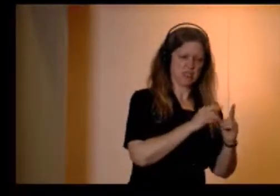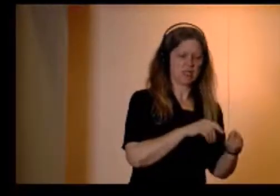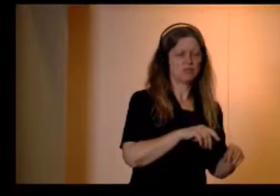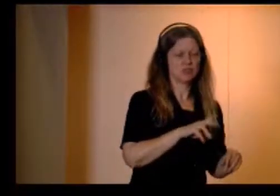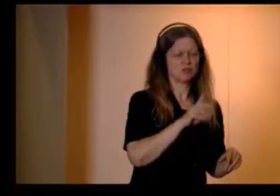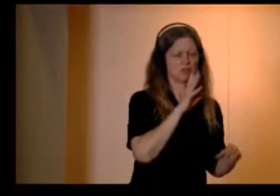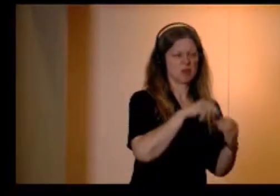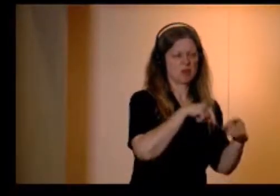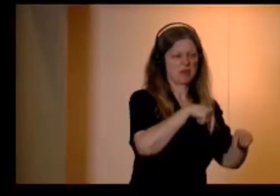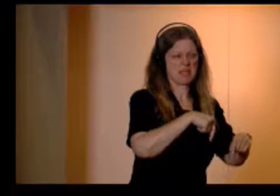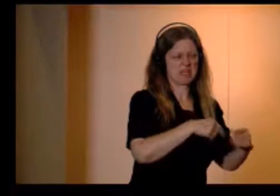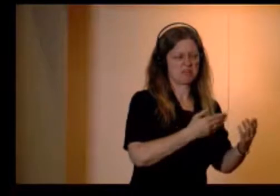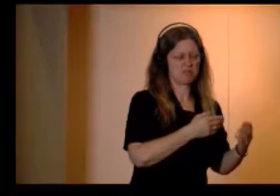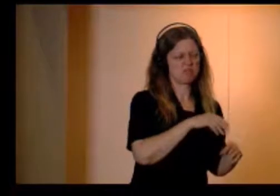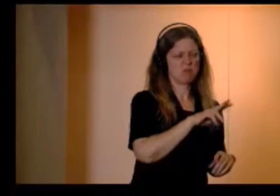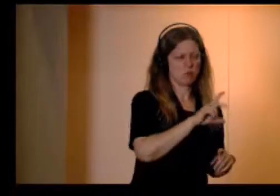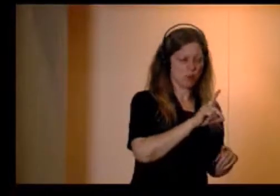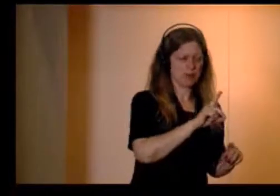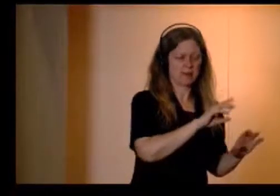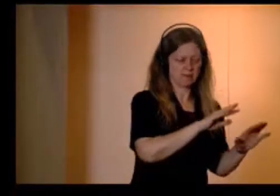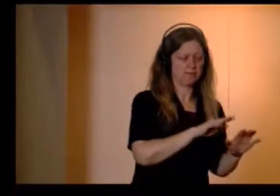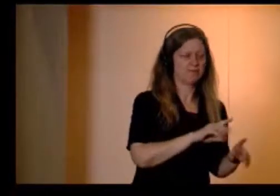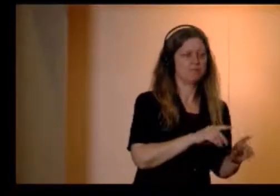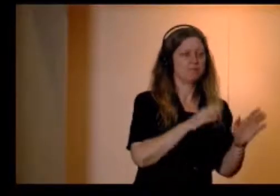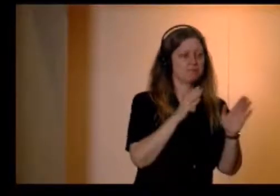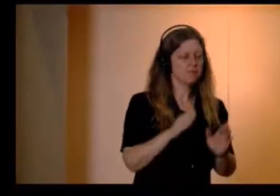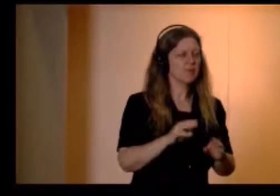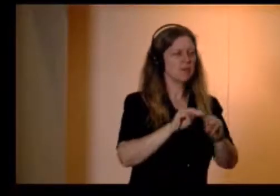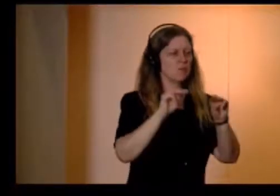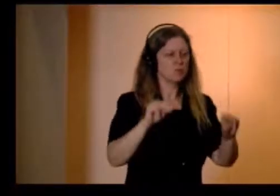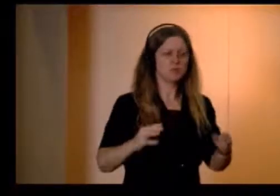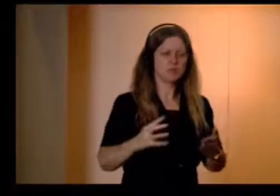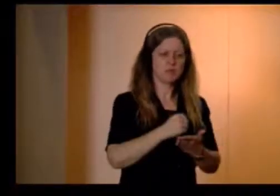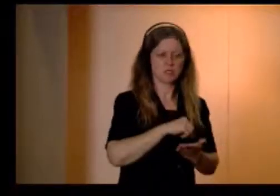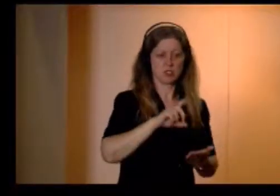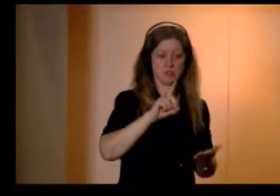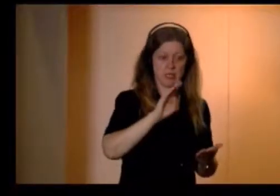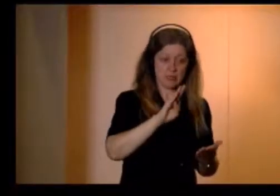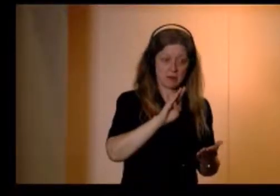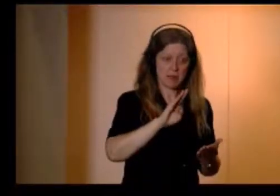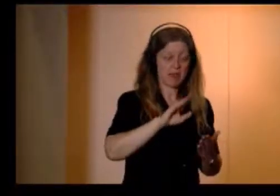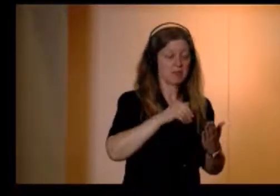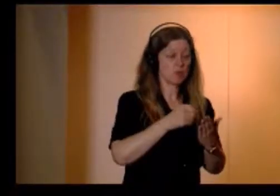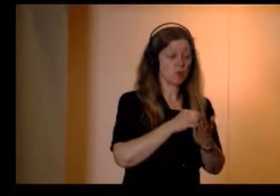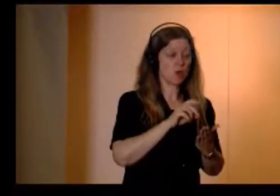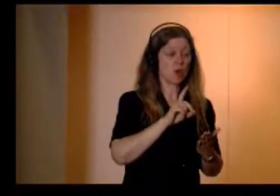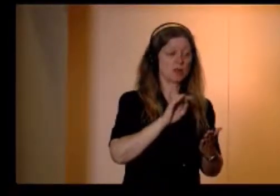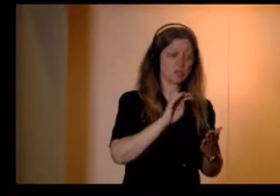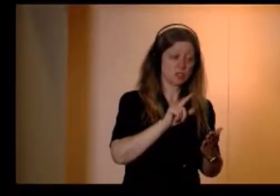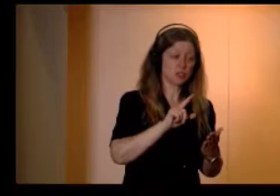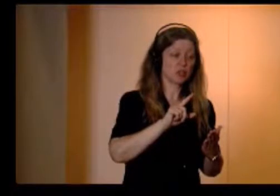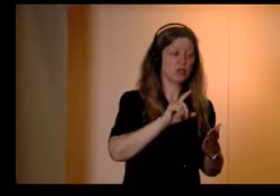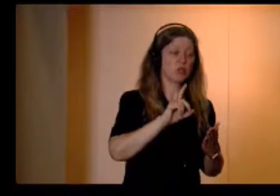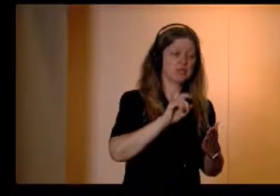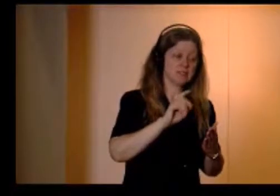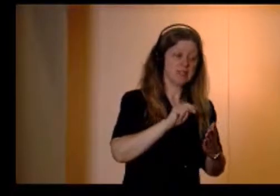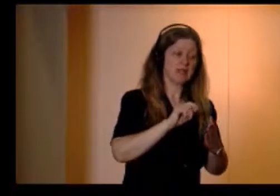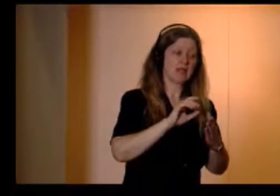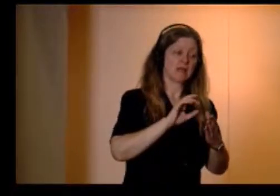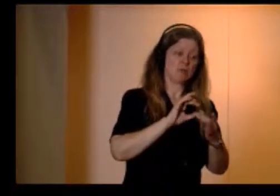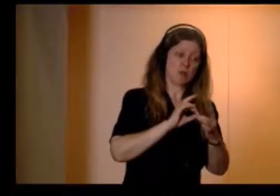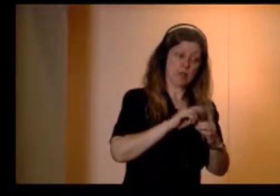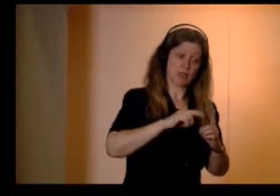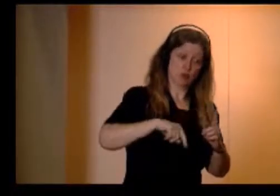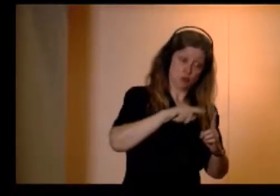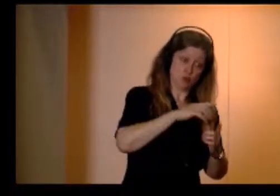workshop the next couple days. There's museum collection databases, so all of the digital data surrounding the collections. There